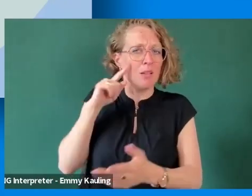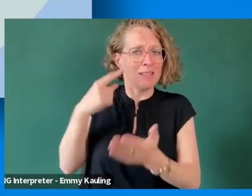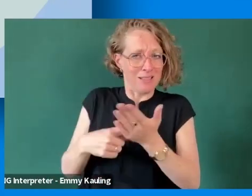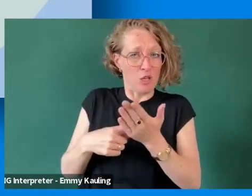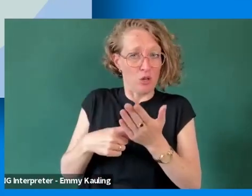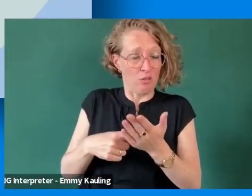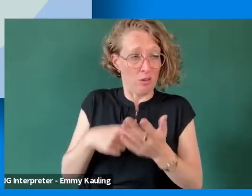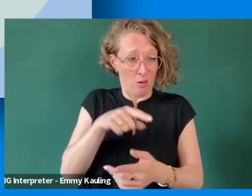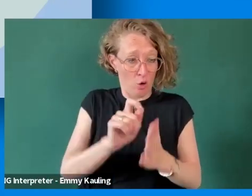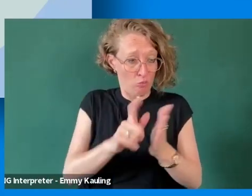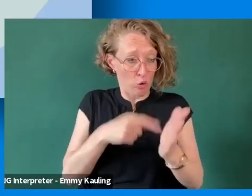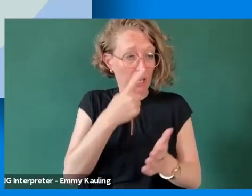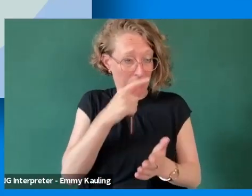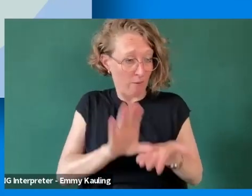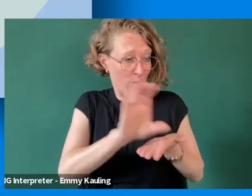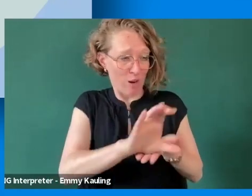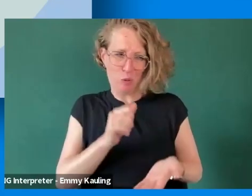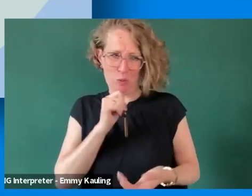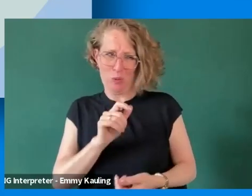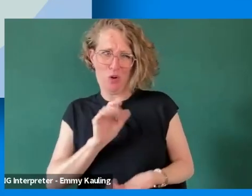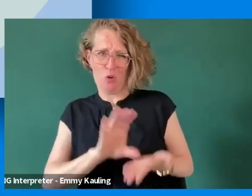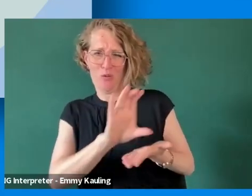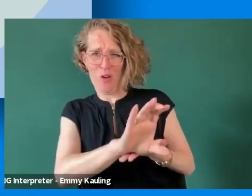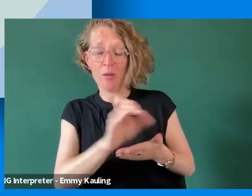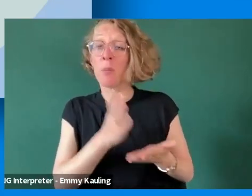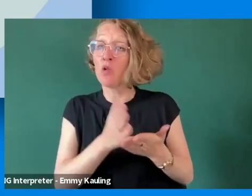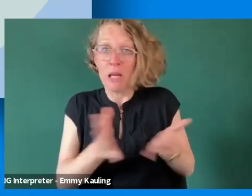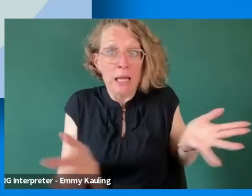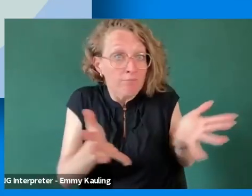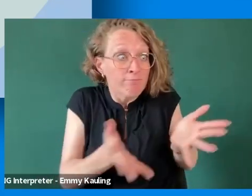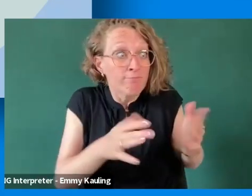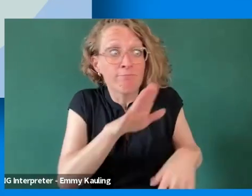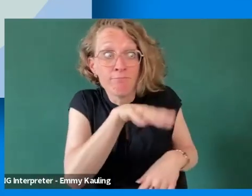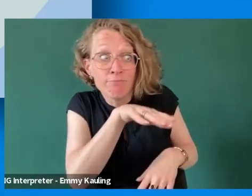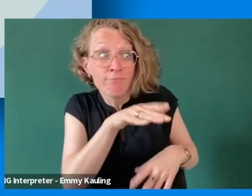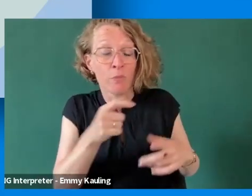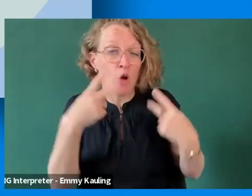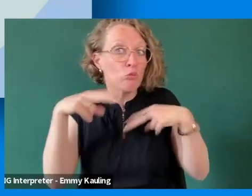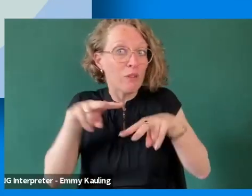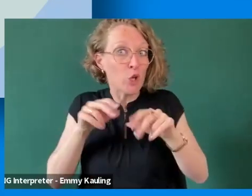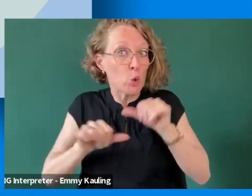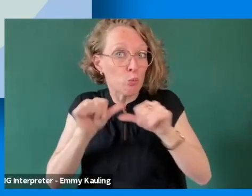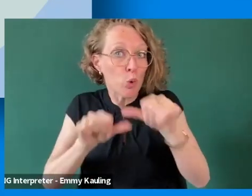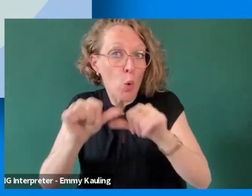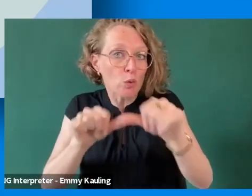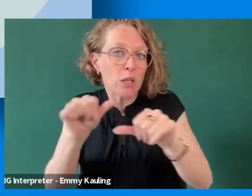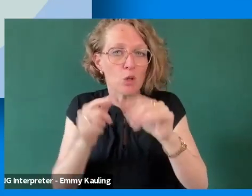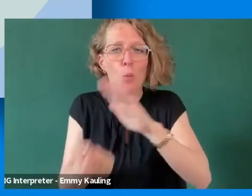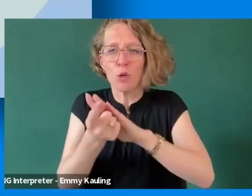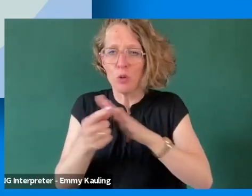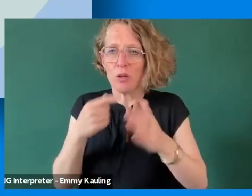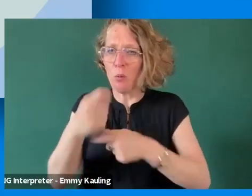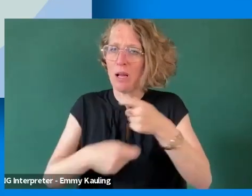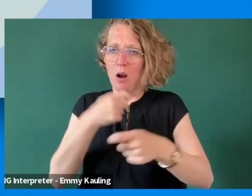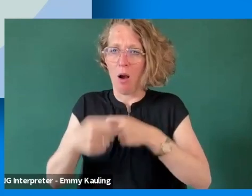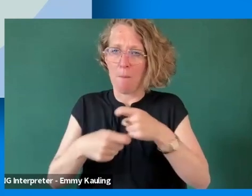was fundable or not fundable. And it was really an encouragement to consider in the review process the opportunity to